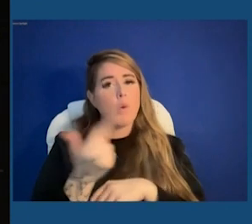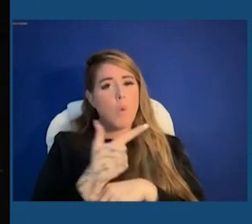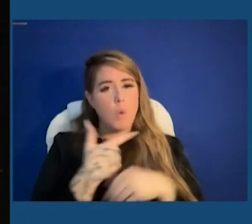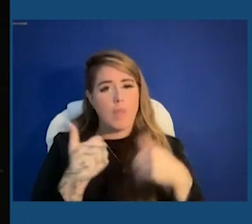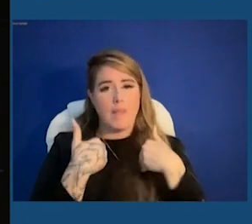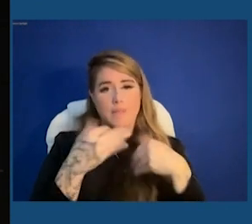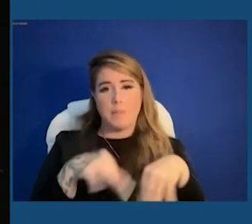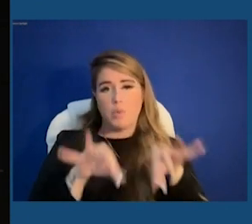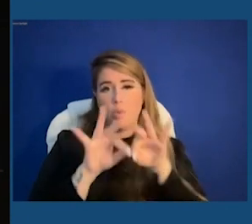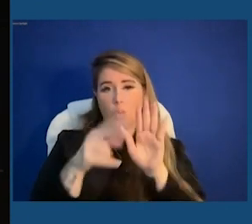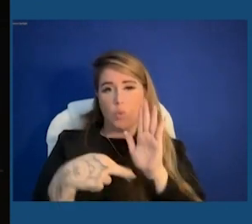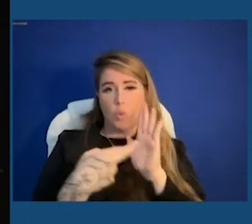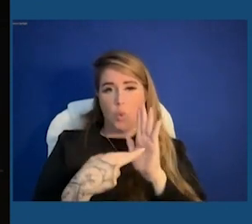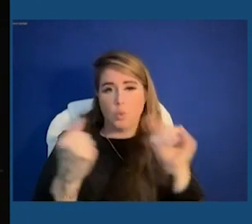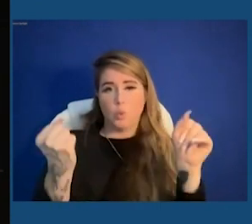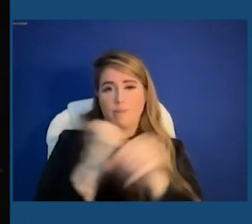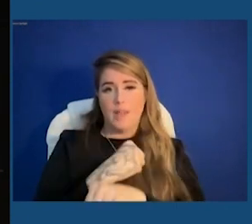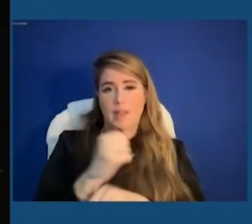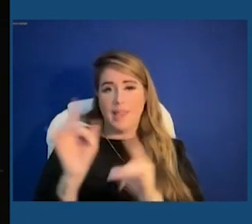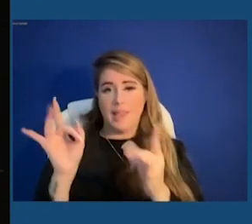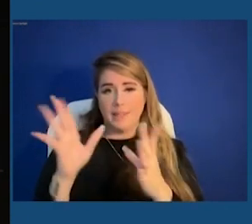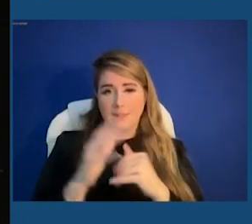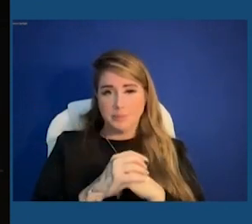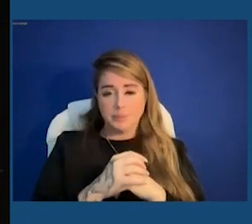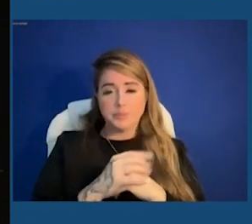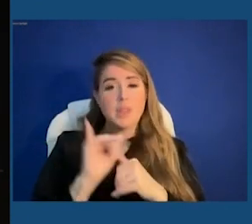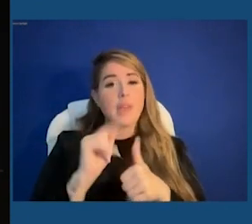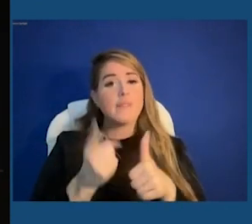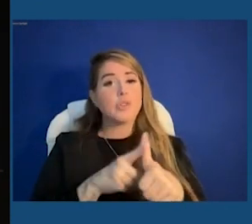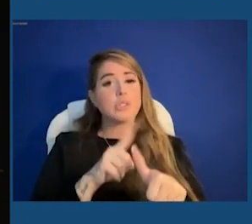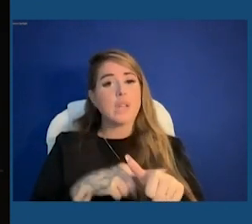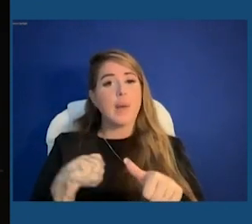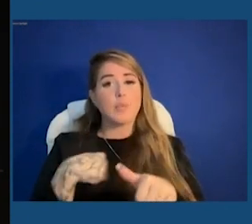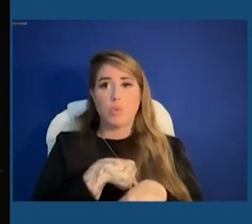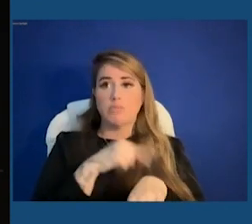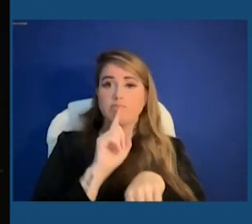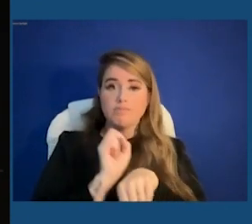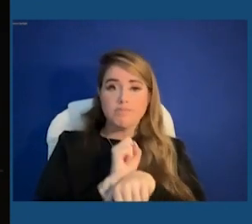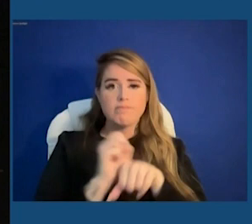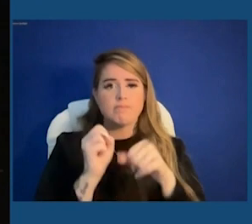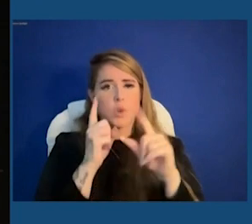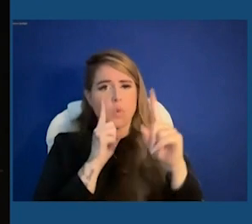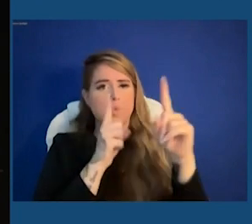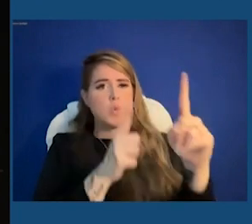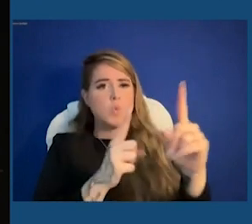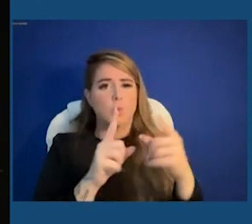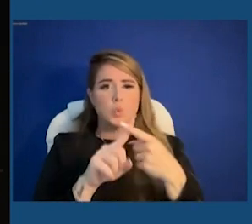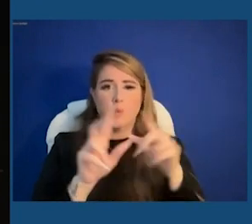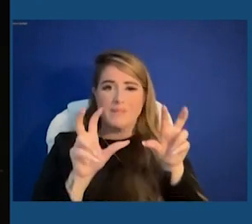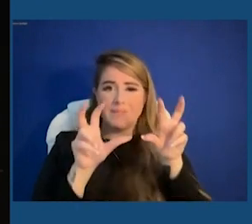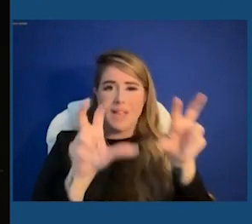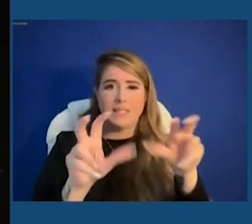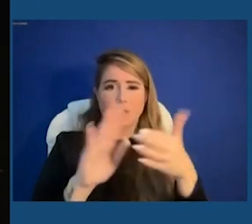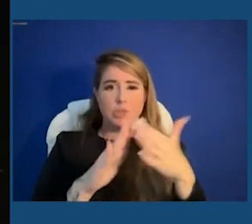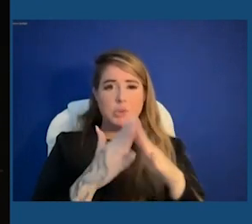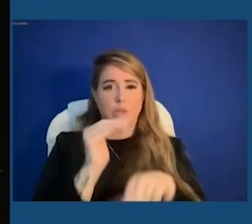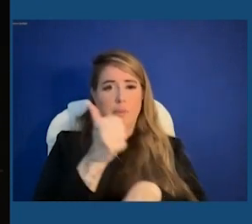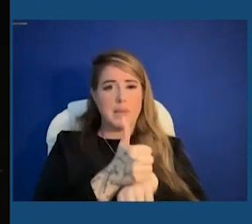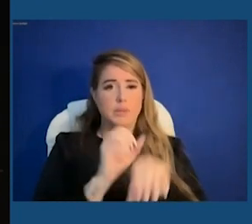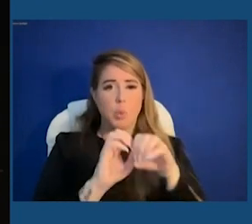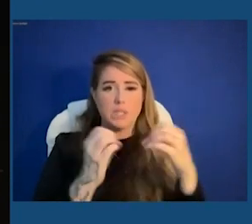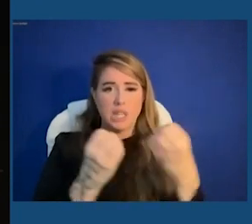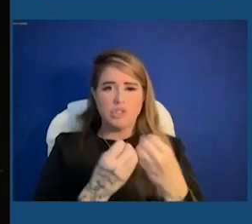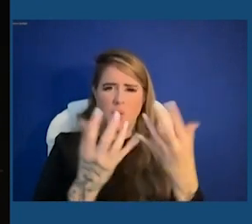part when it comes to fighting hate. And so this was the first time where we were looking to invest in community-based organizations to get